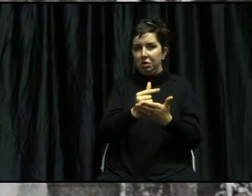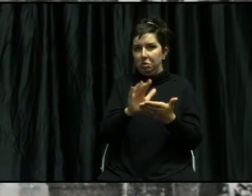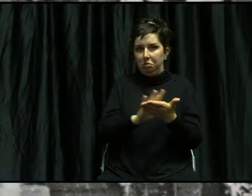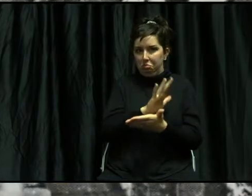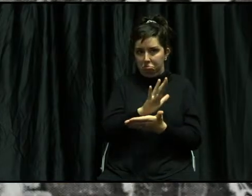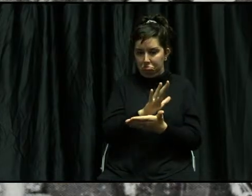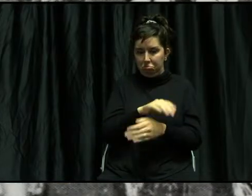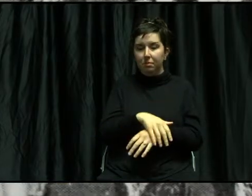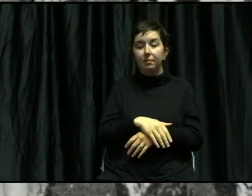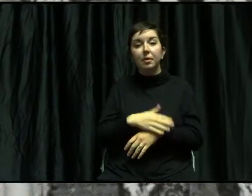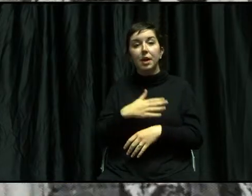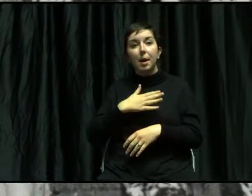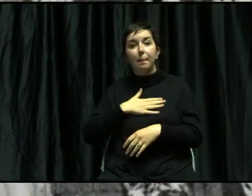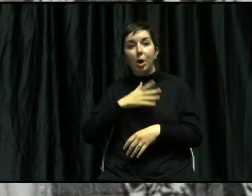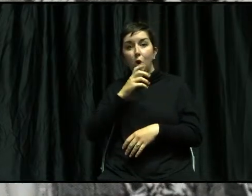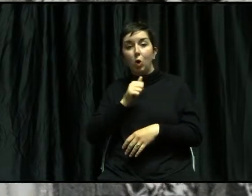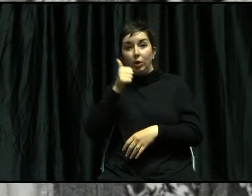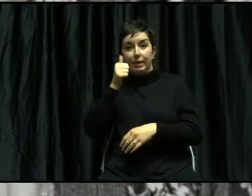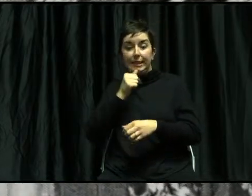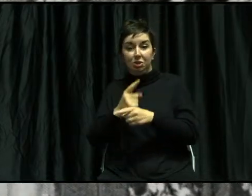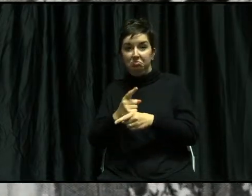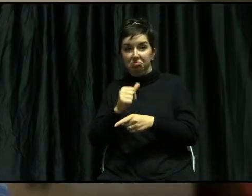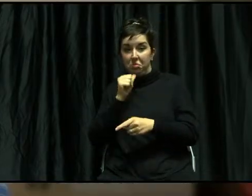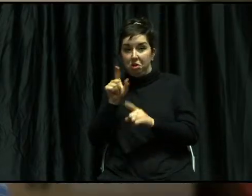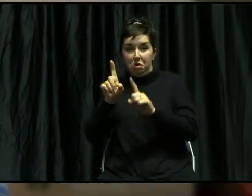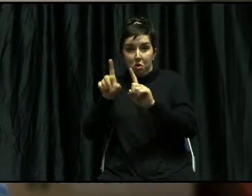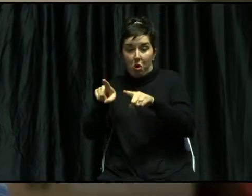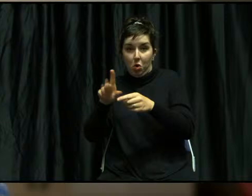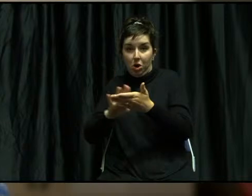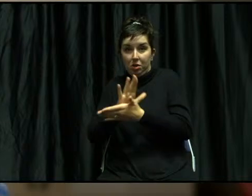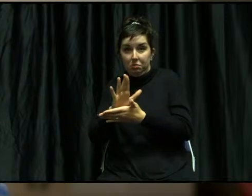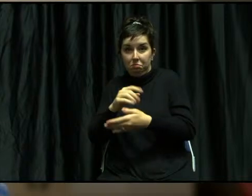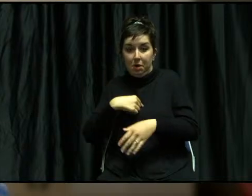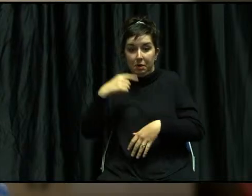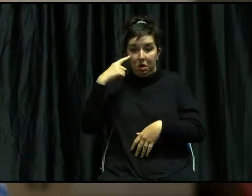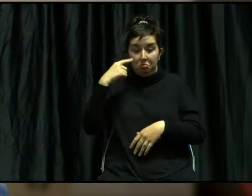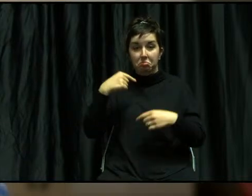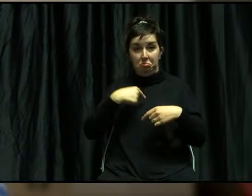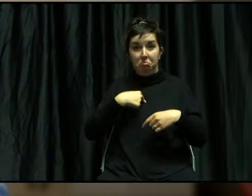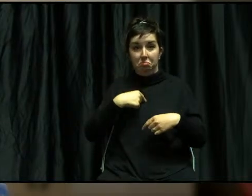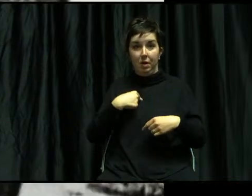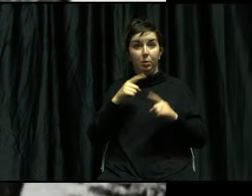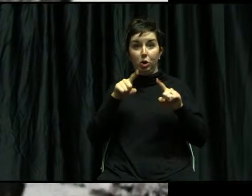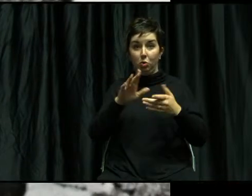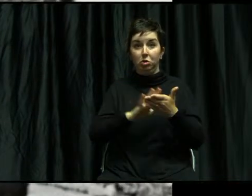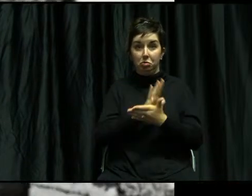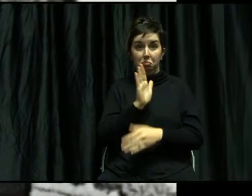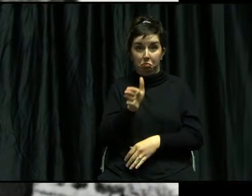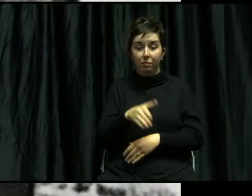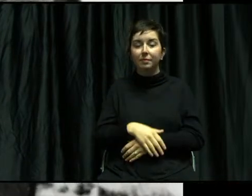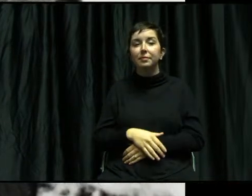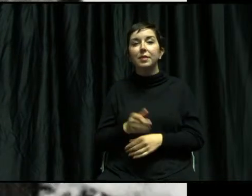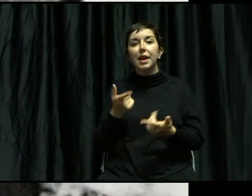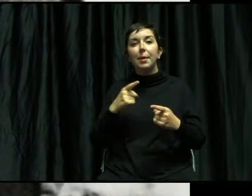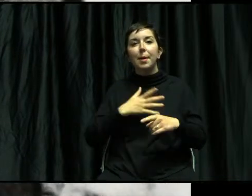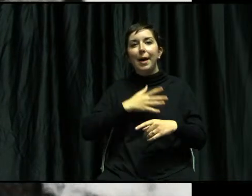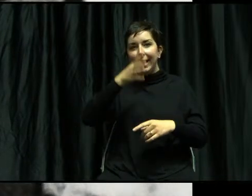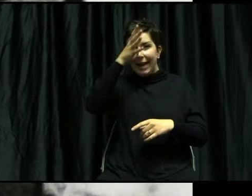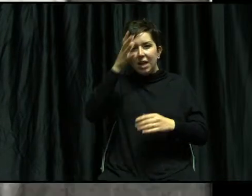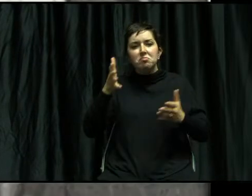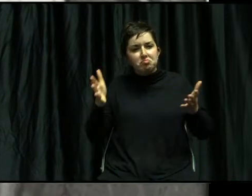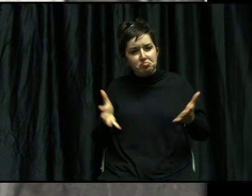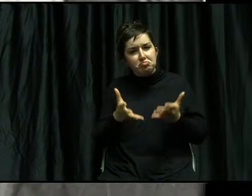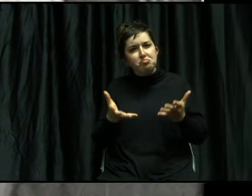My older sister did not go to college. And I thought, well, I'm going to go to college. And my dad encouraged me